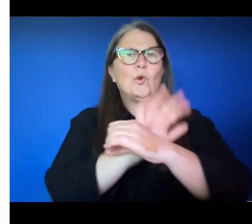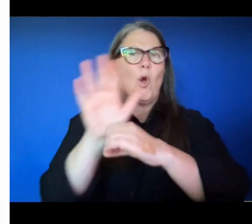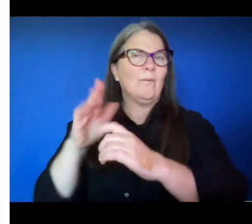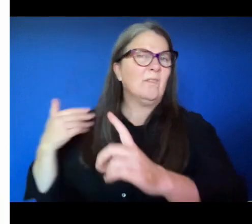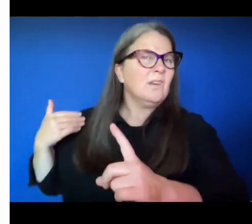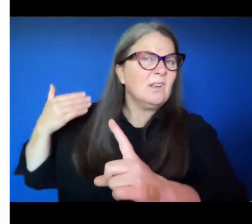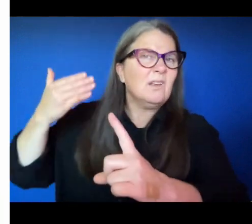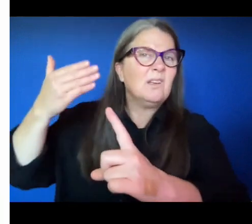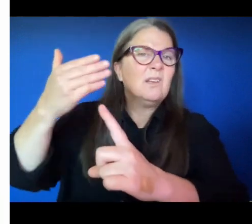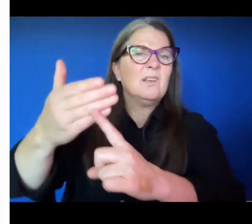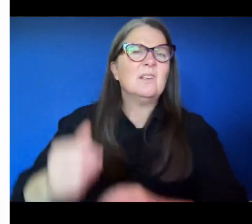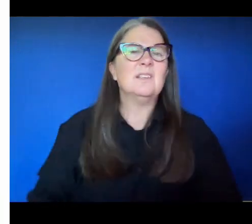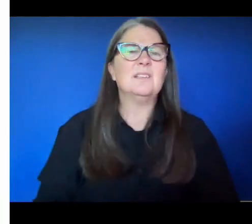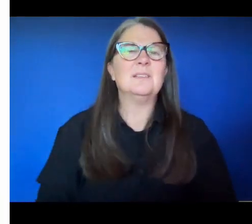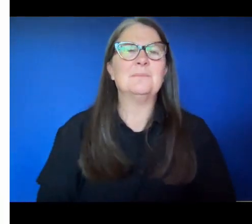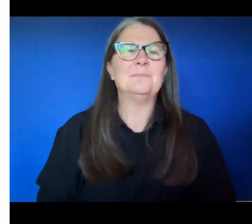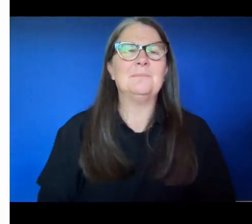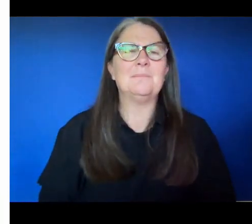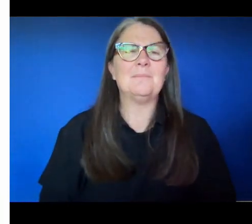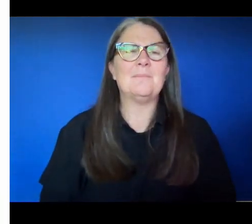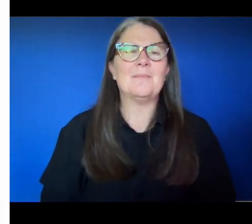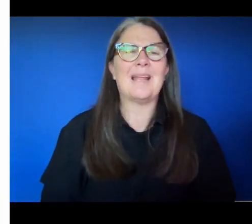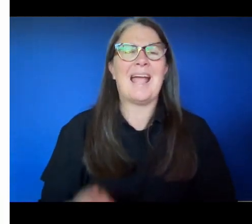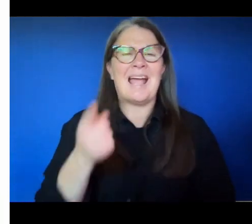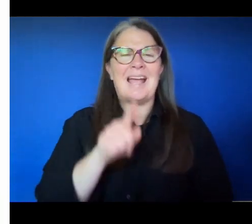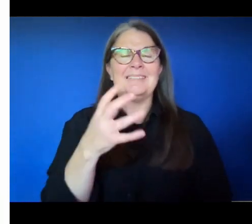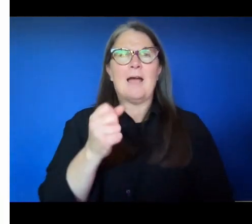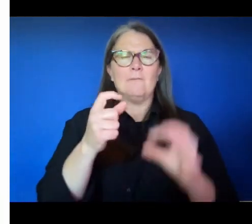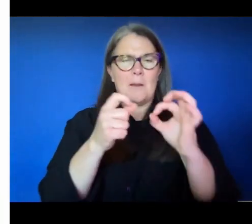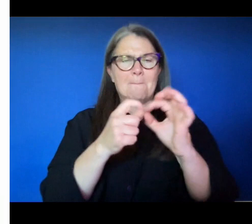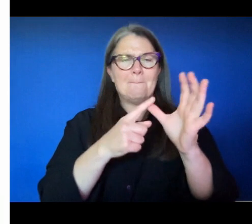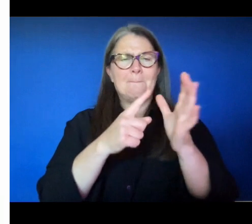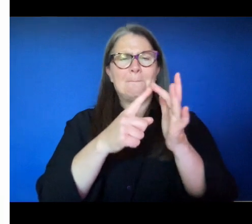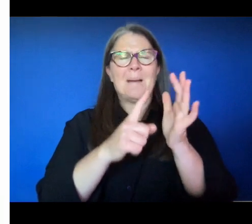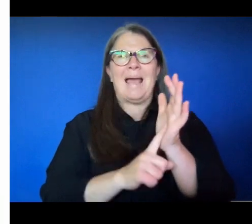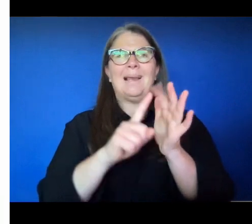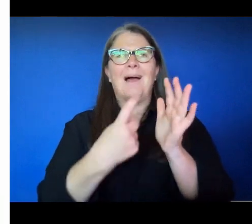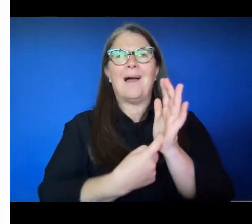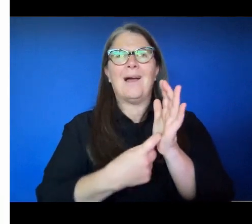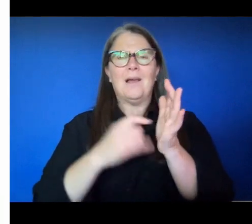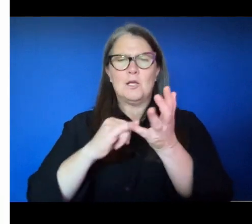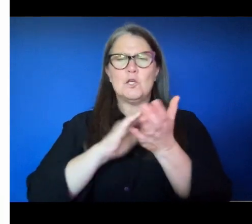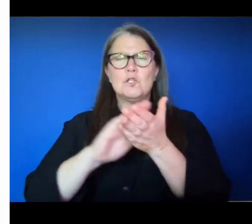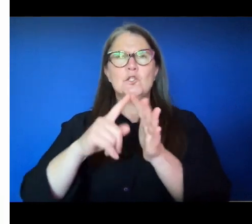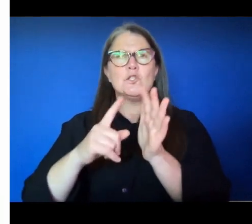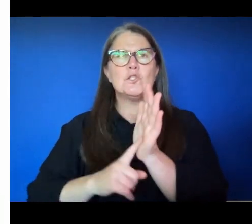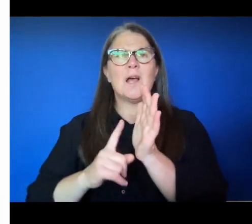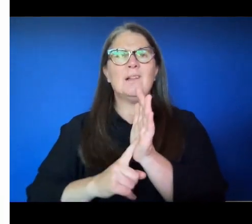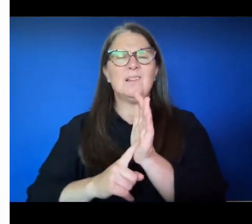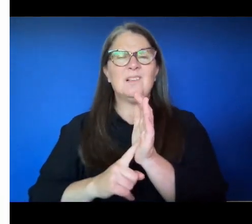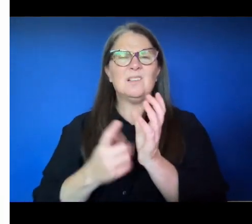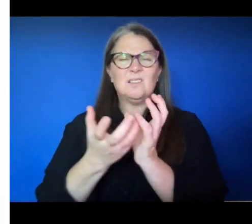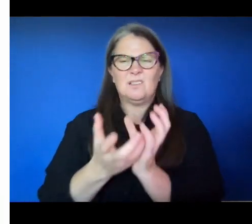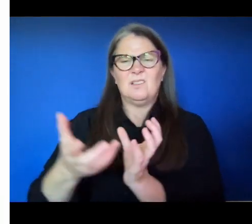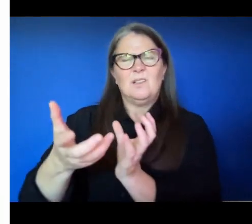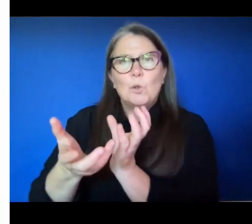my matrilineal family, because the baler shell was used as a drinking vessel. It's often found